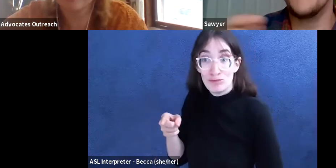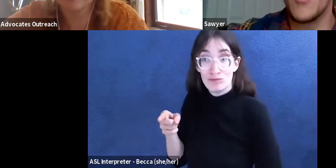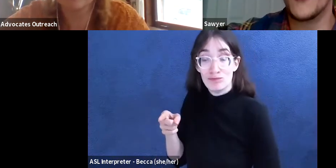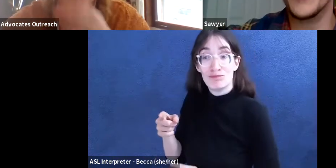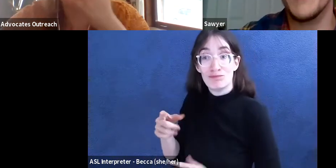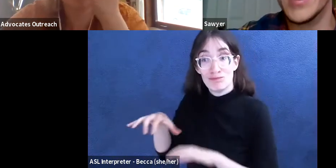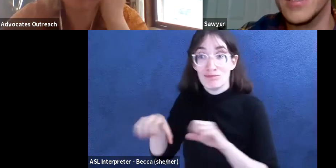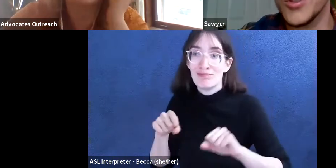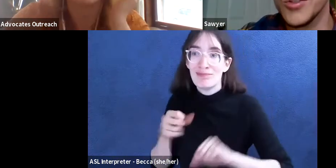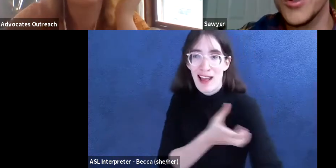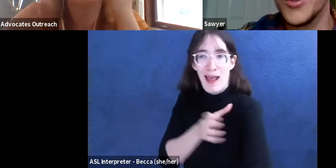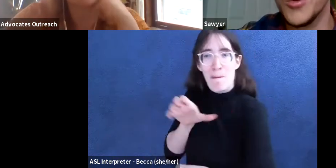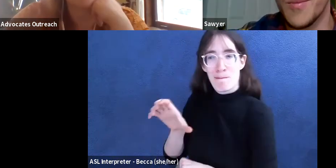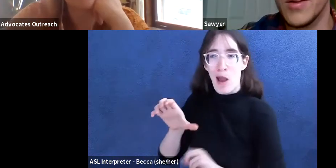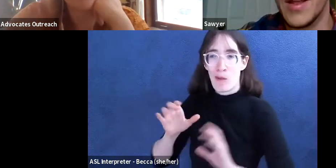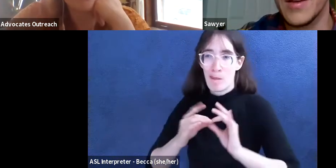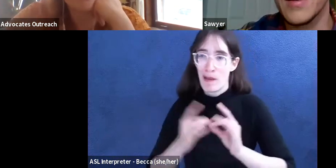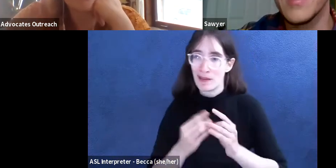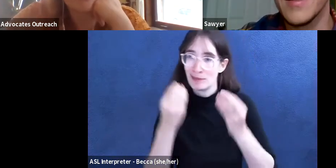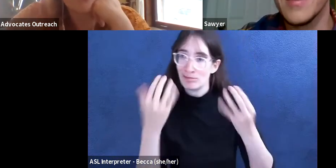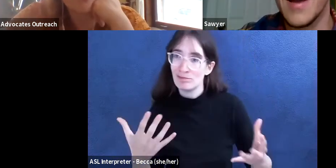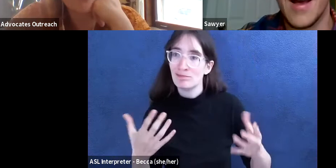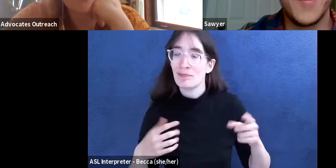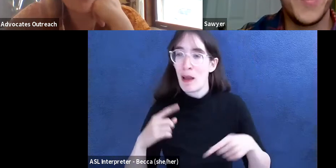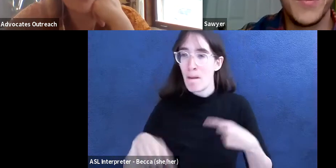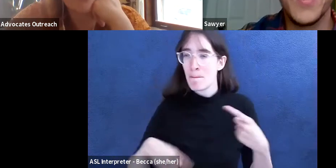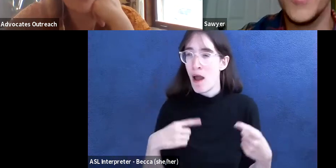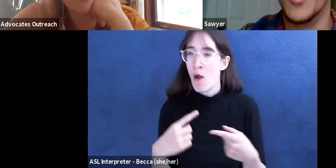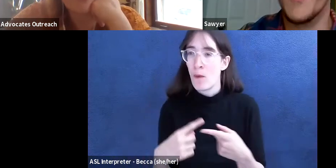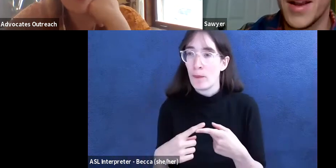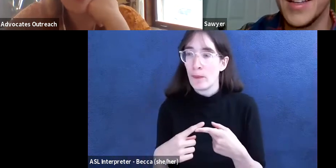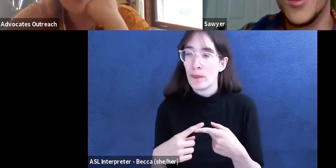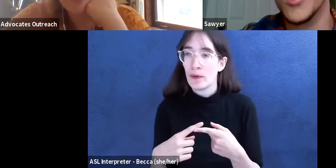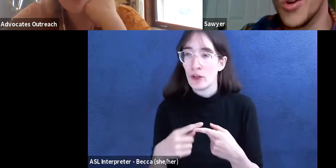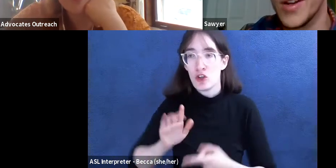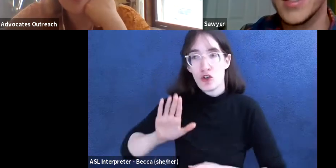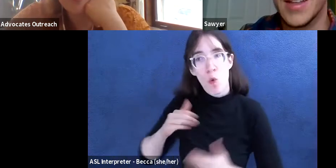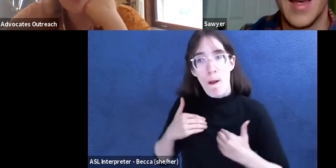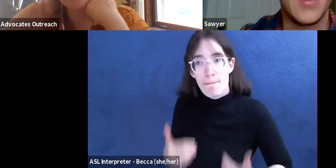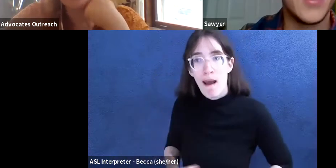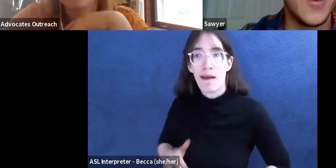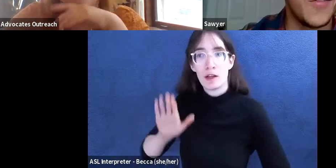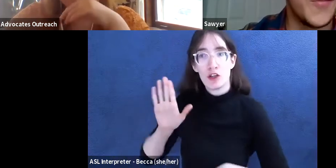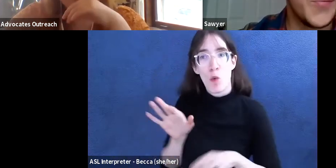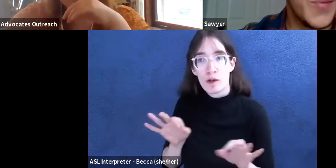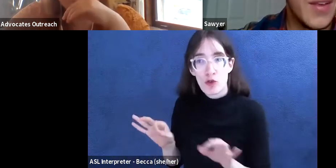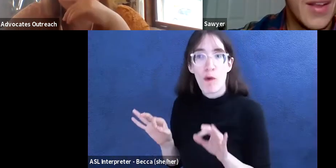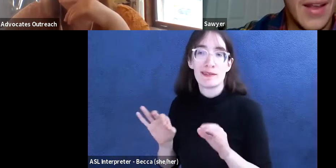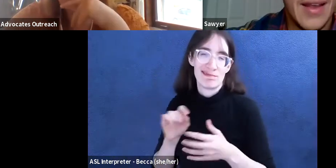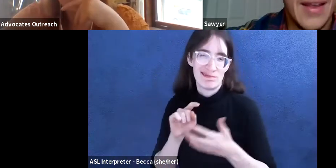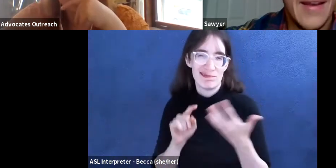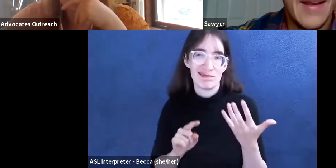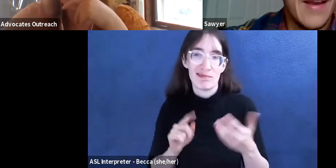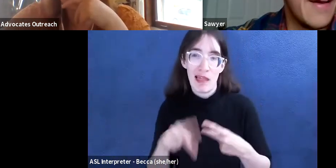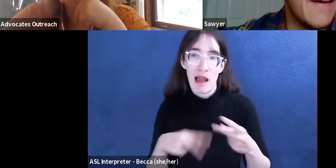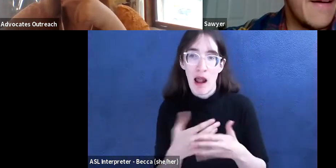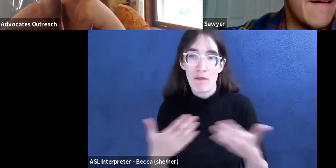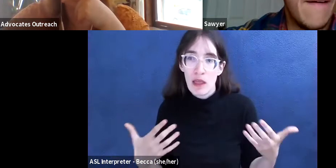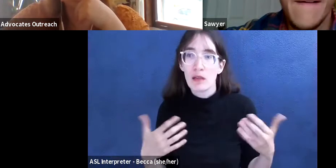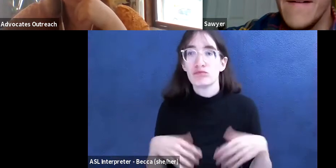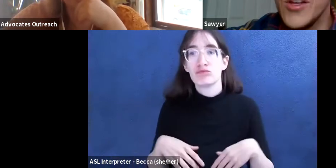sexuality and how they can like minimize the risk of STIs, things like that. While we want to make